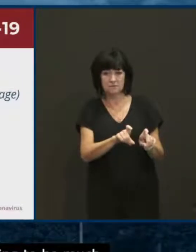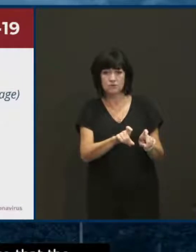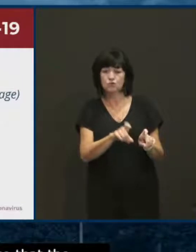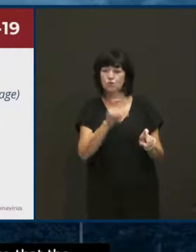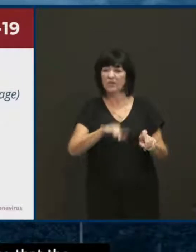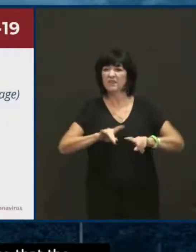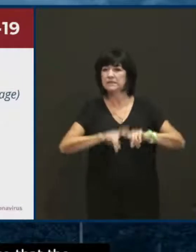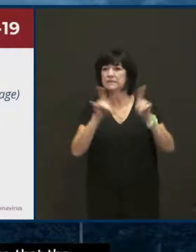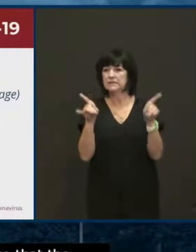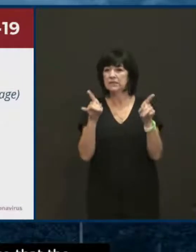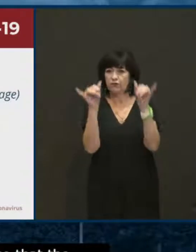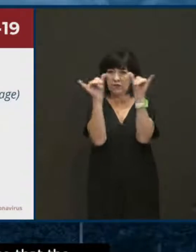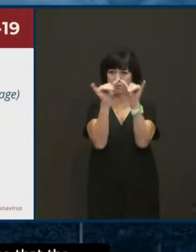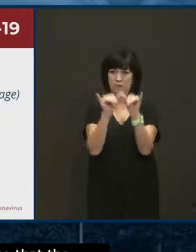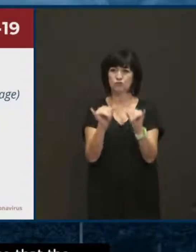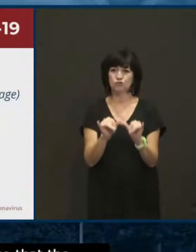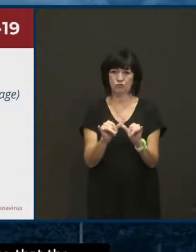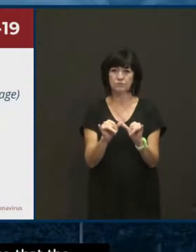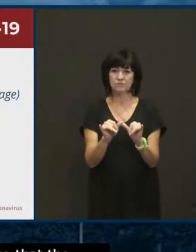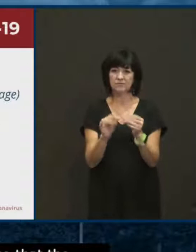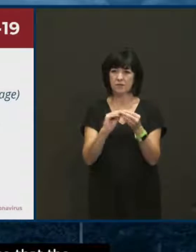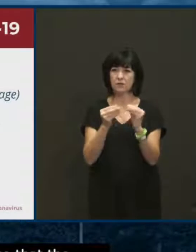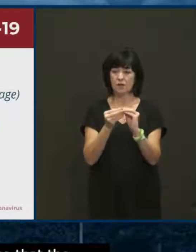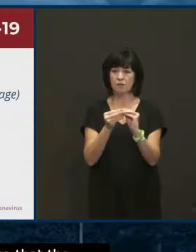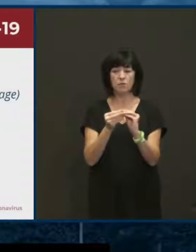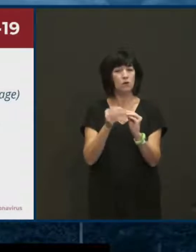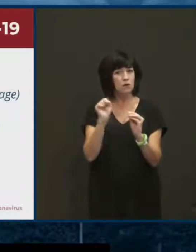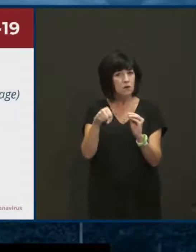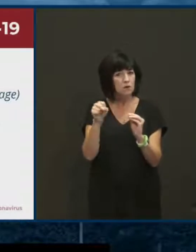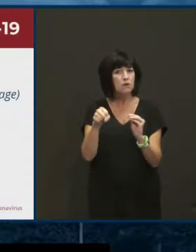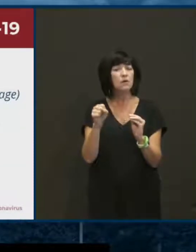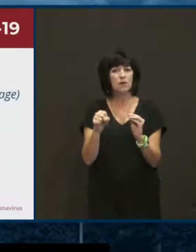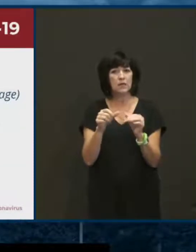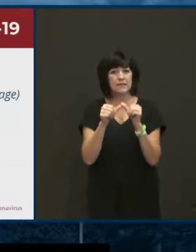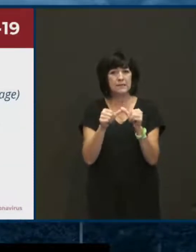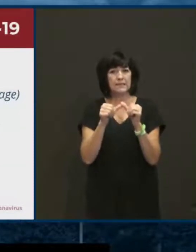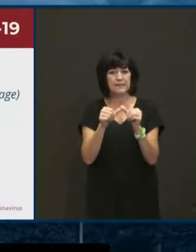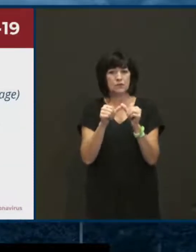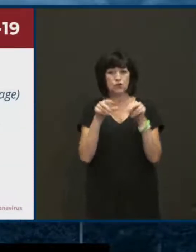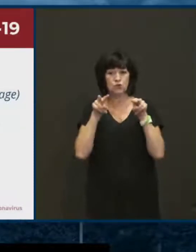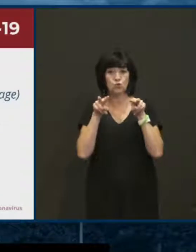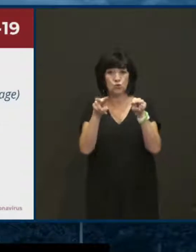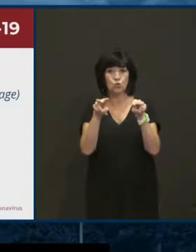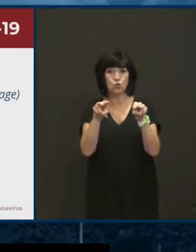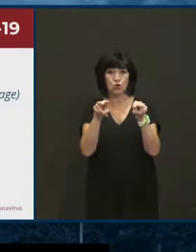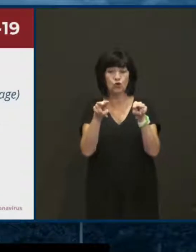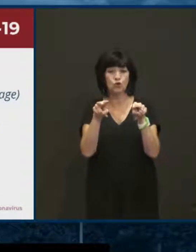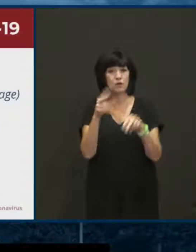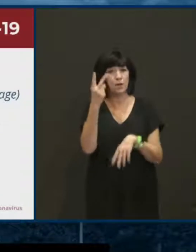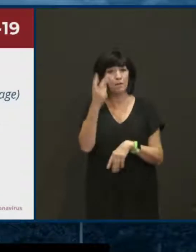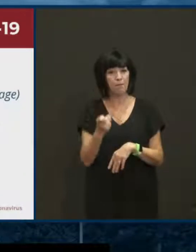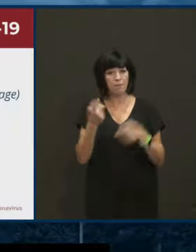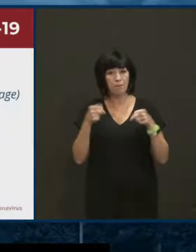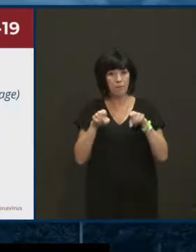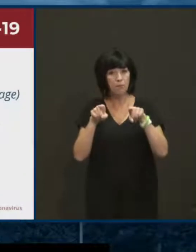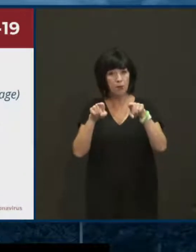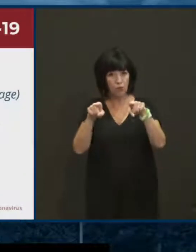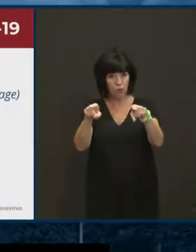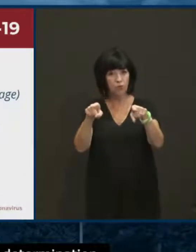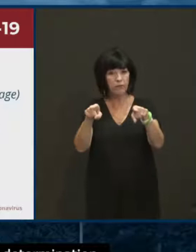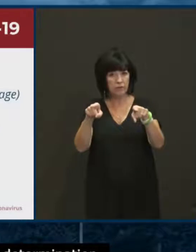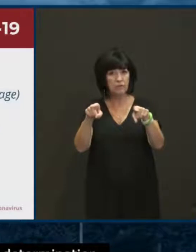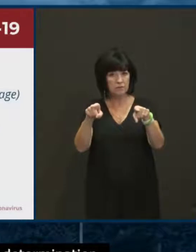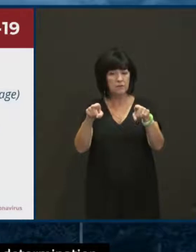We will continue to look at both of them as we make a determination of how extensive the spread is and the conditions